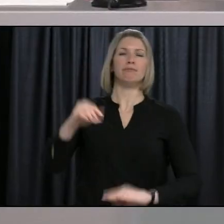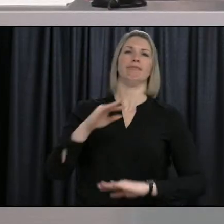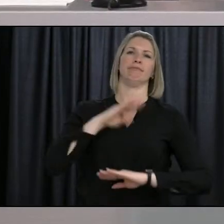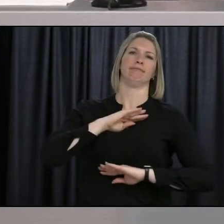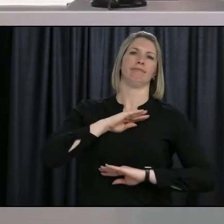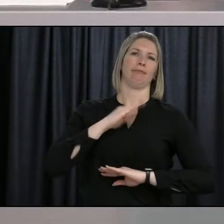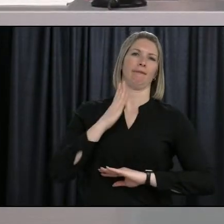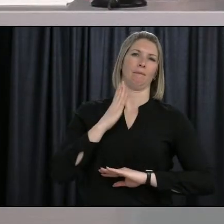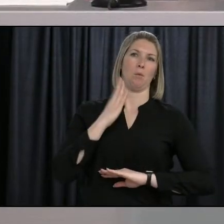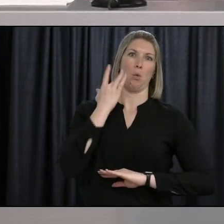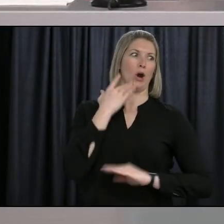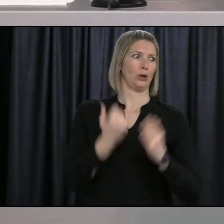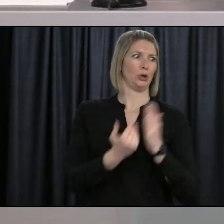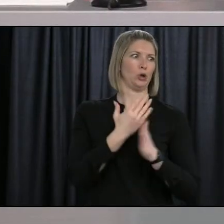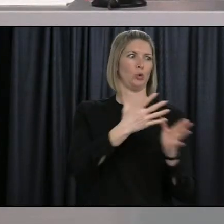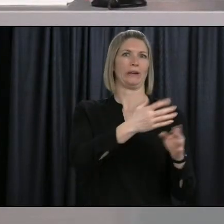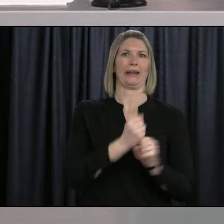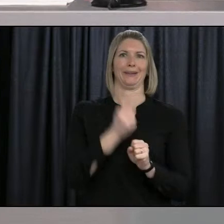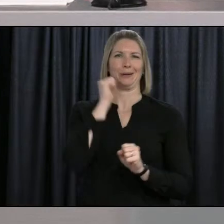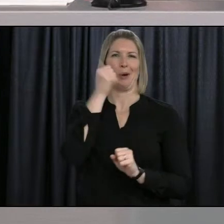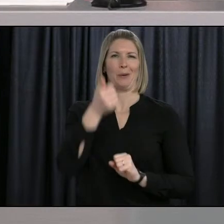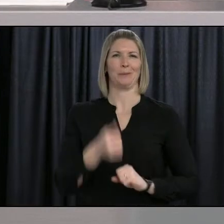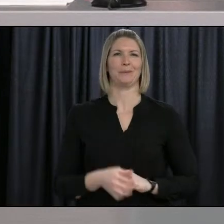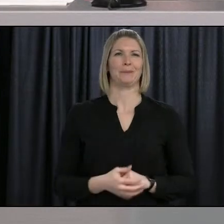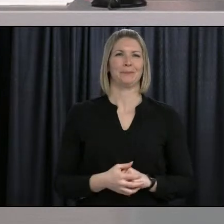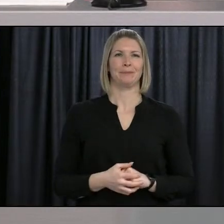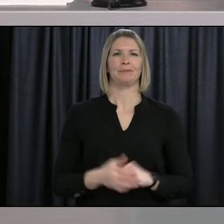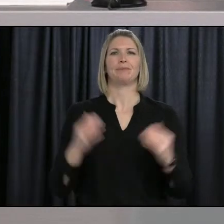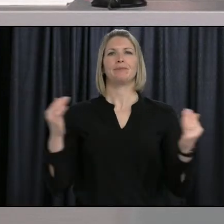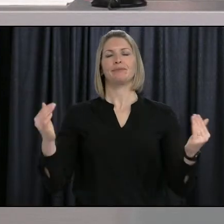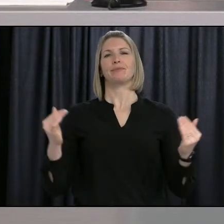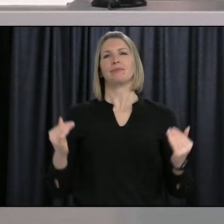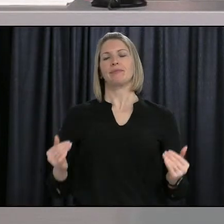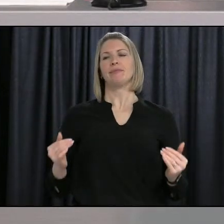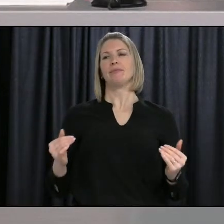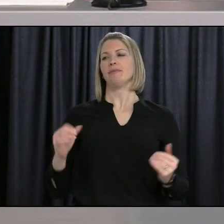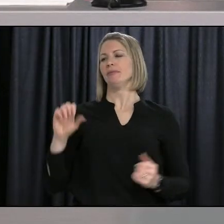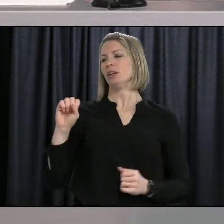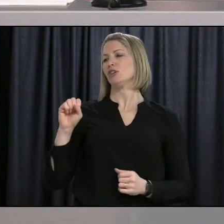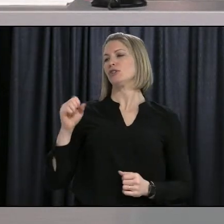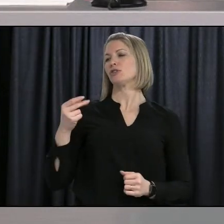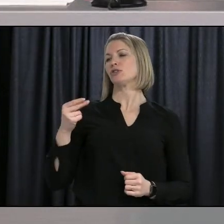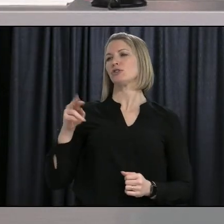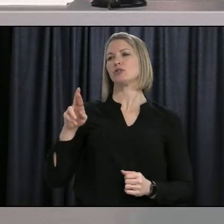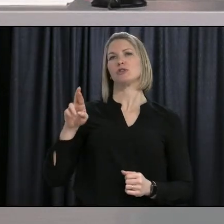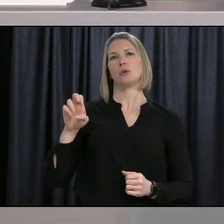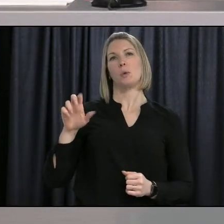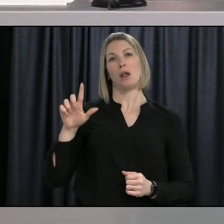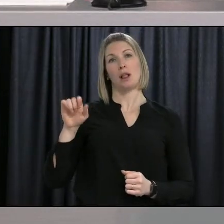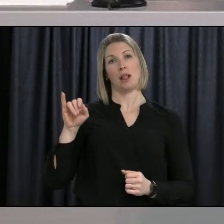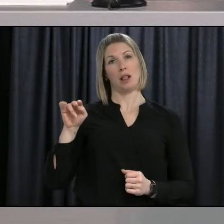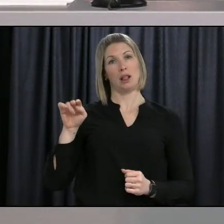Thank you. Our next questions are from Roger Bill with the Shoreline News. Please go ahead.